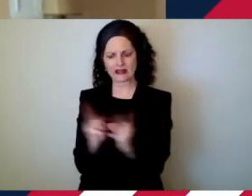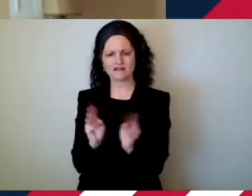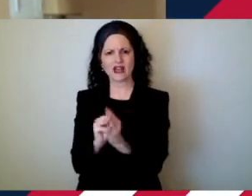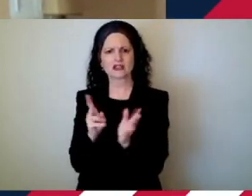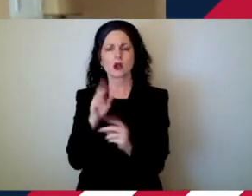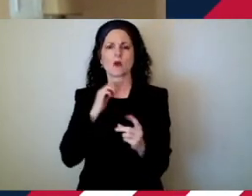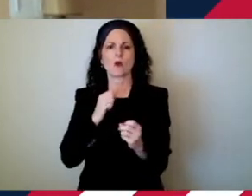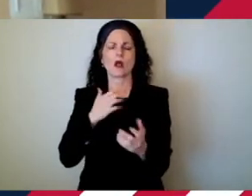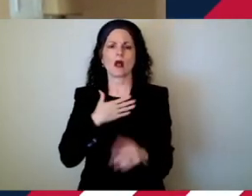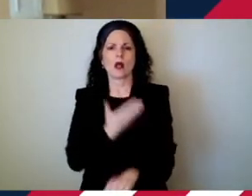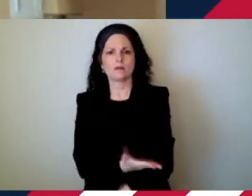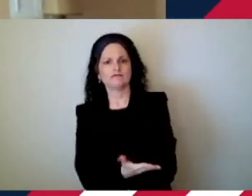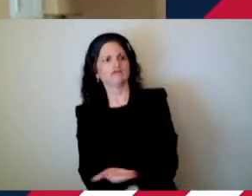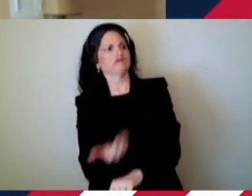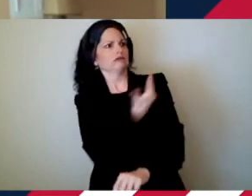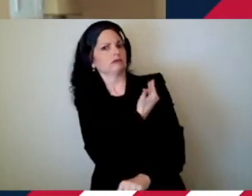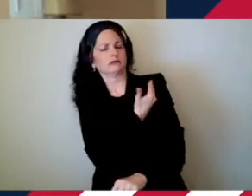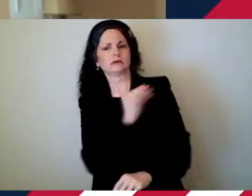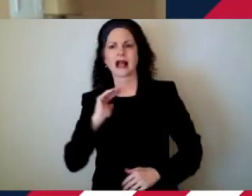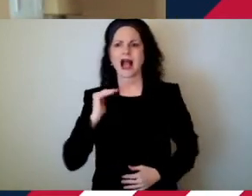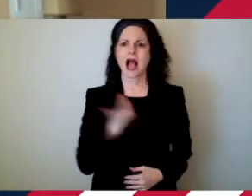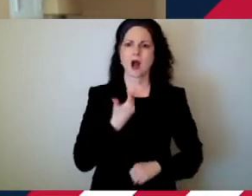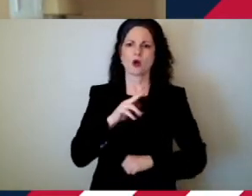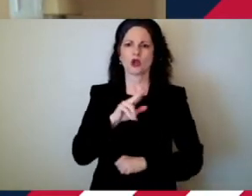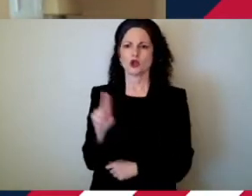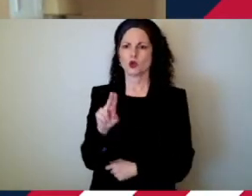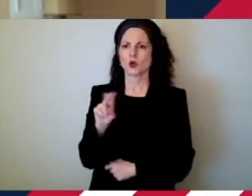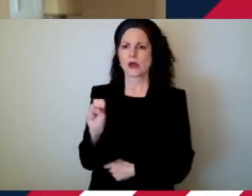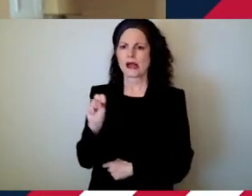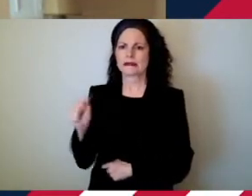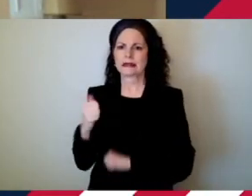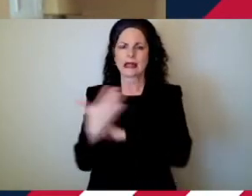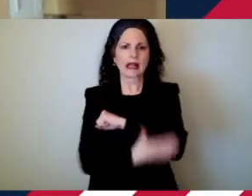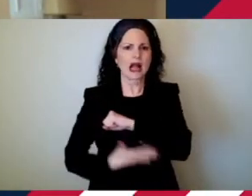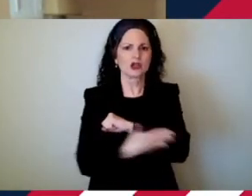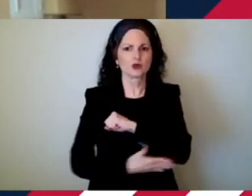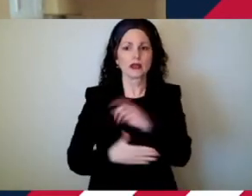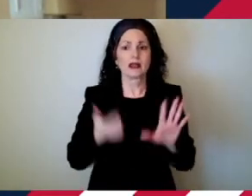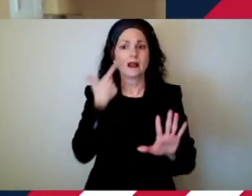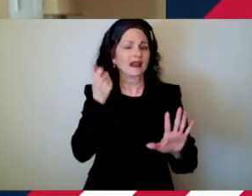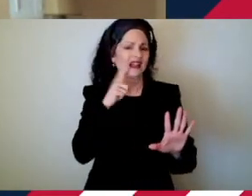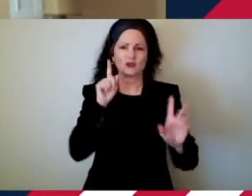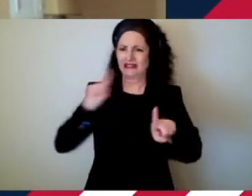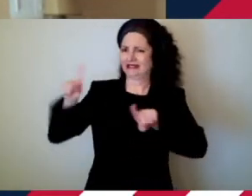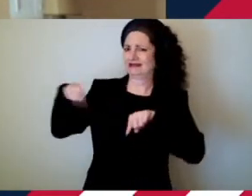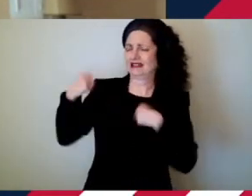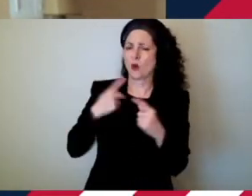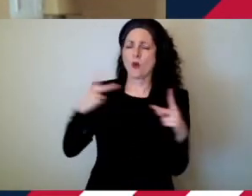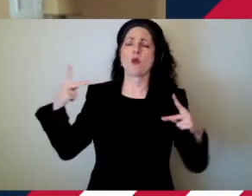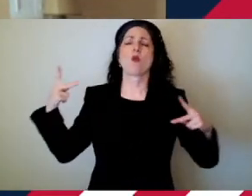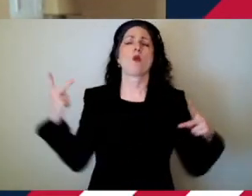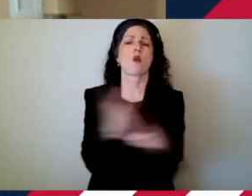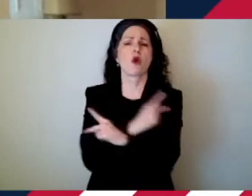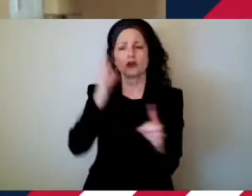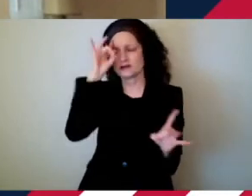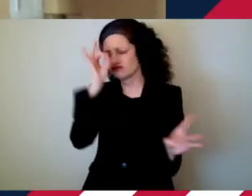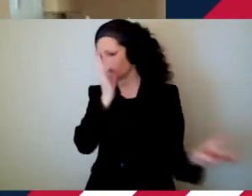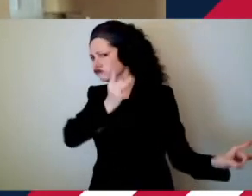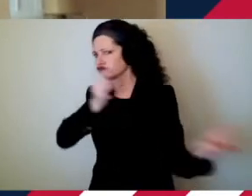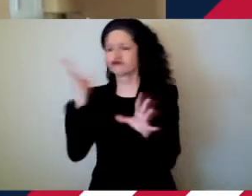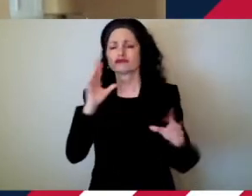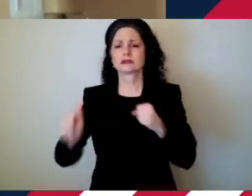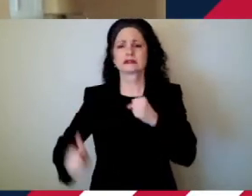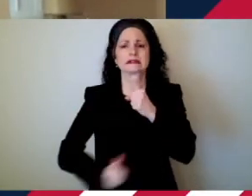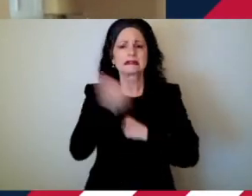democracy from the threats posed by the most dangerous president in all of American history.